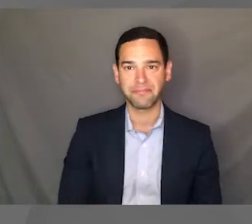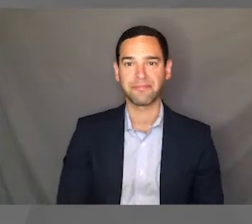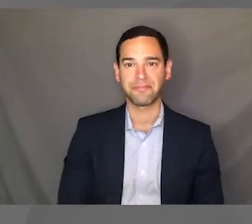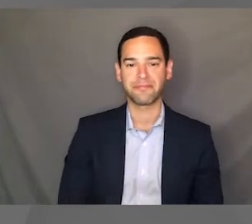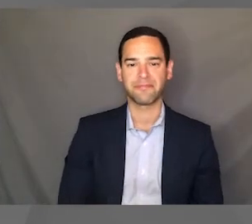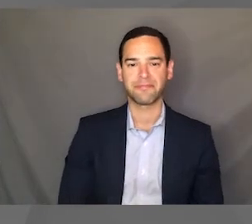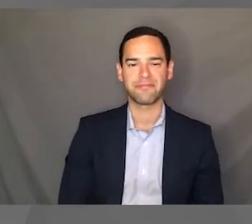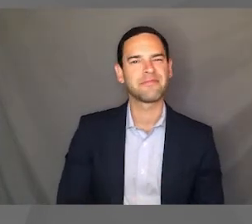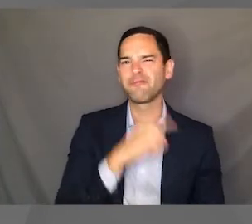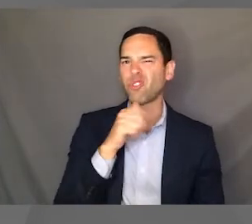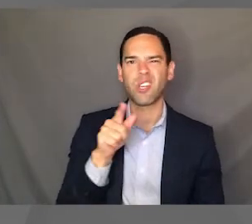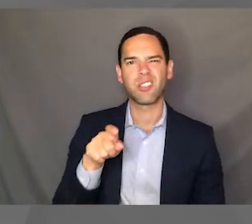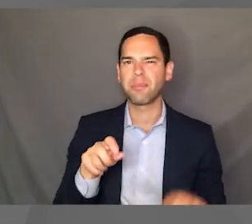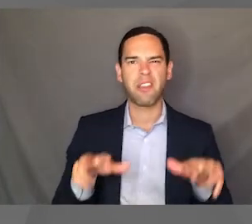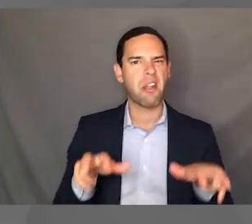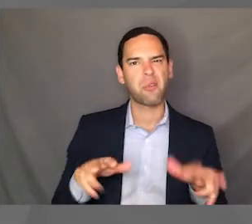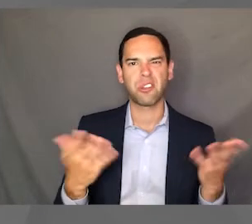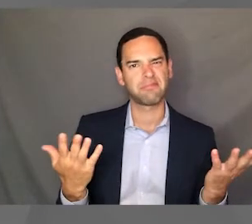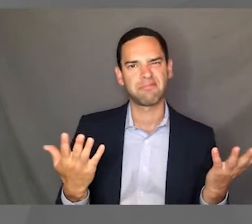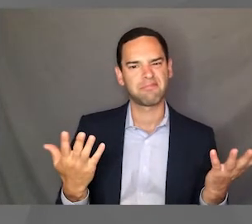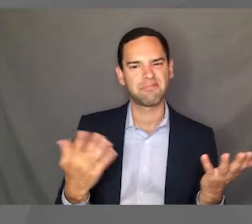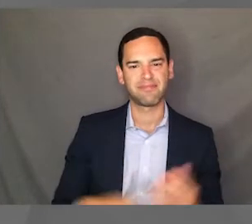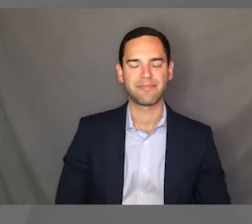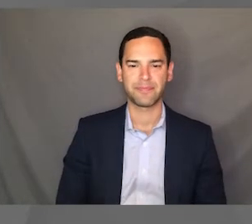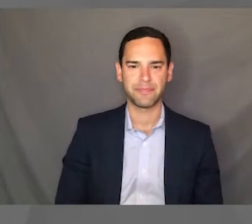There's no need to be awkward.